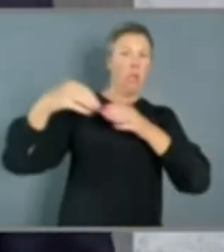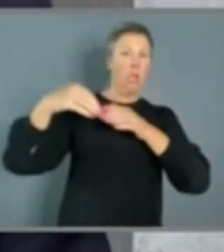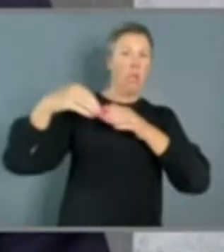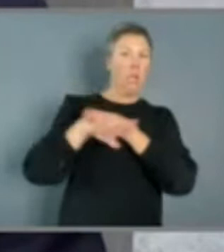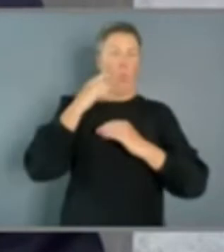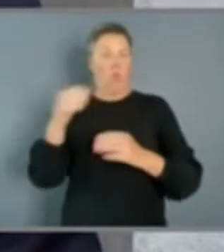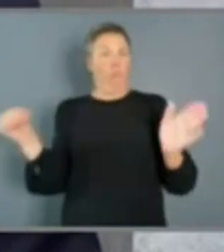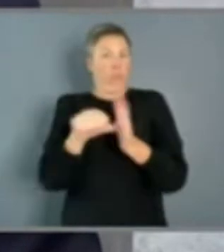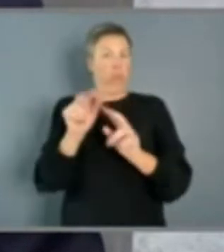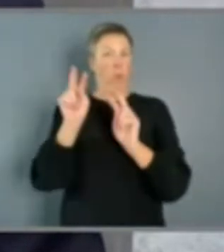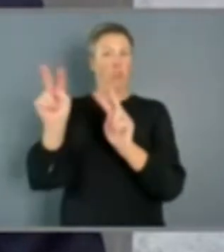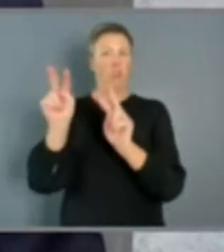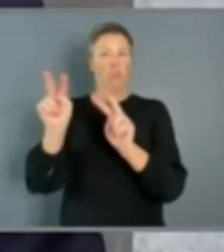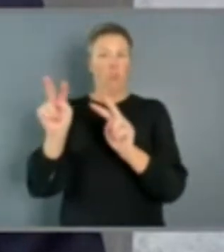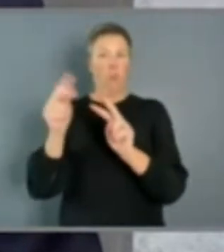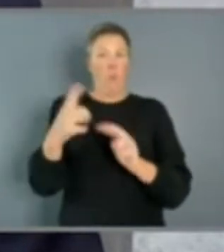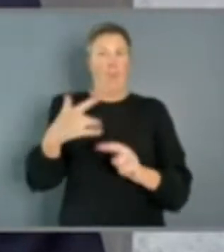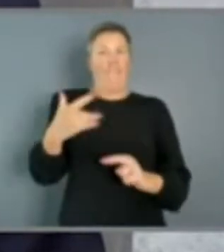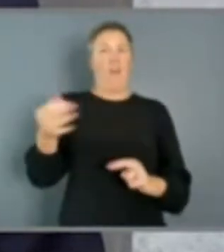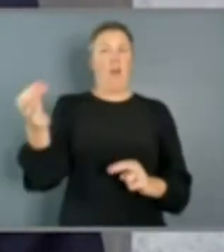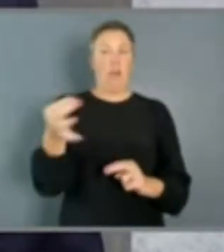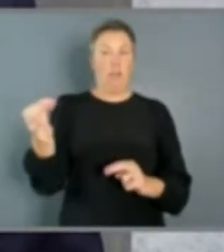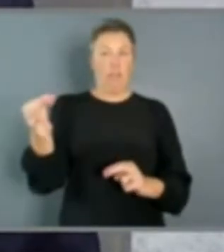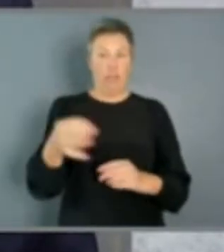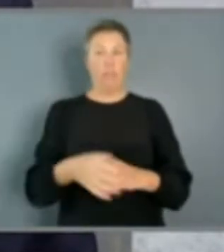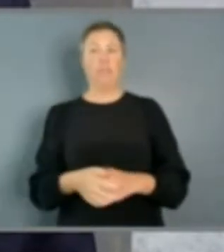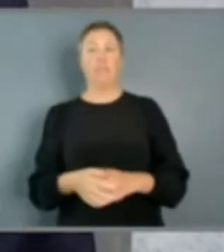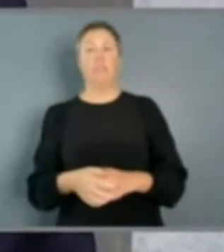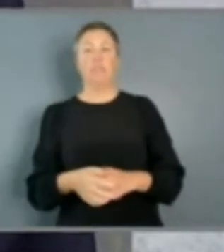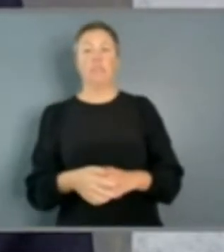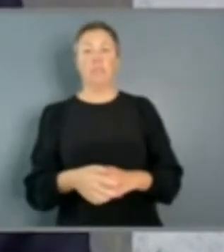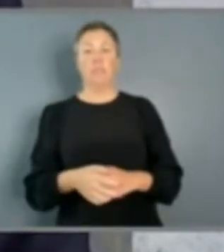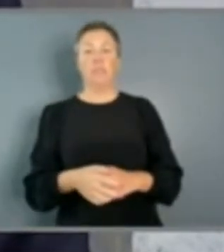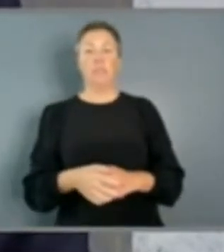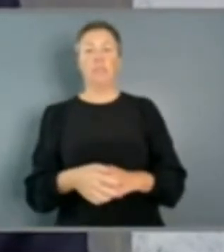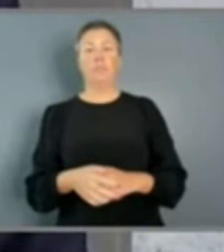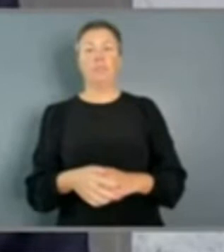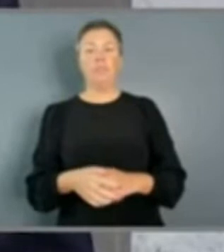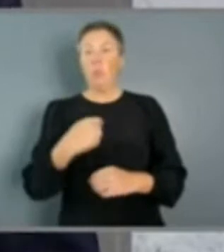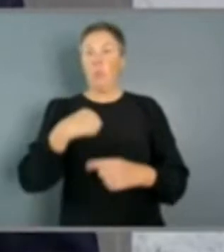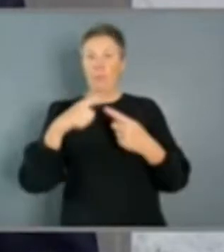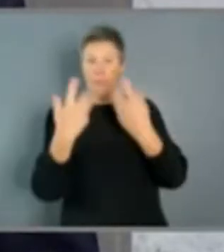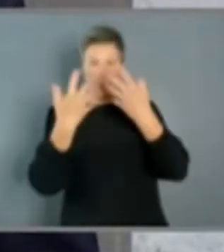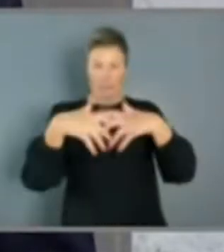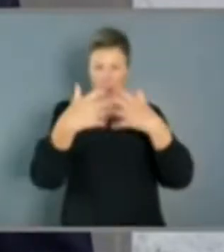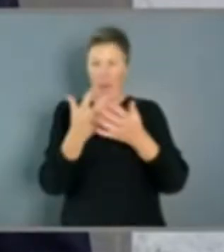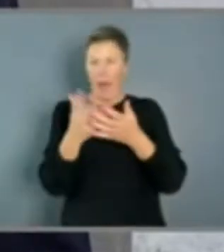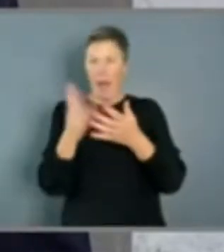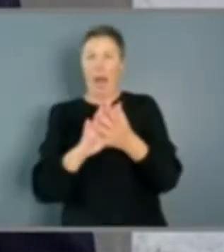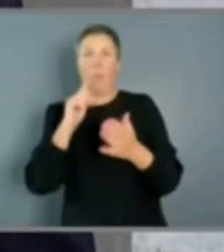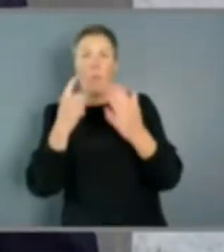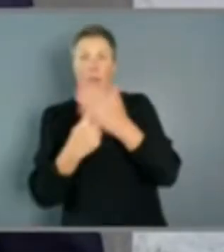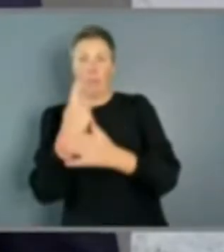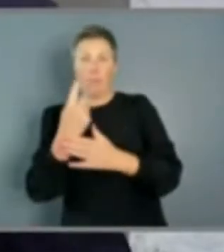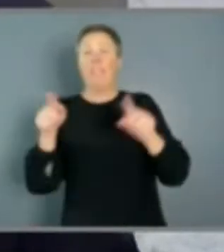with the Queensland Premier last night, I thank her for her cooperation as we work out the details of, and also in cooperation with the PNG